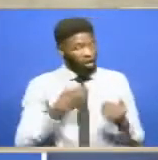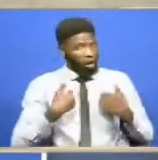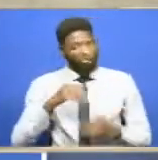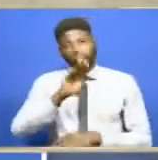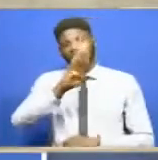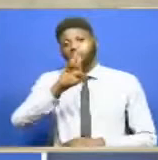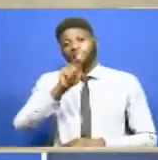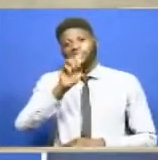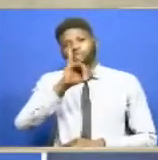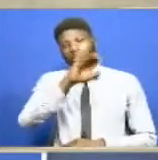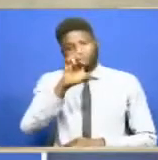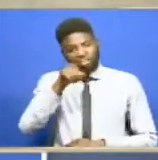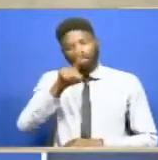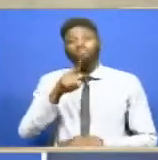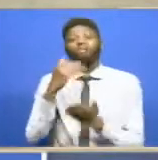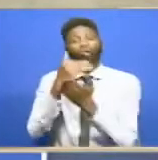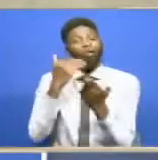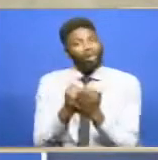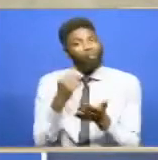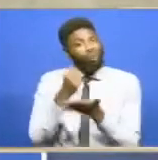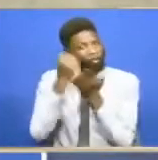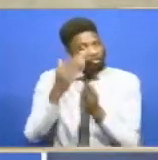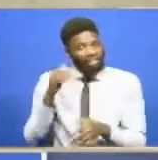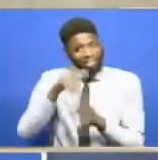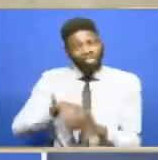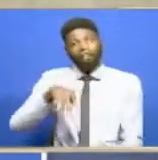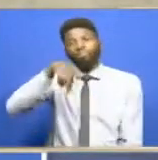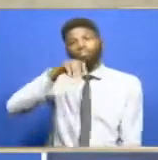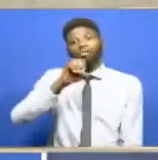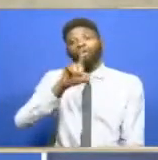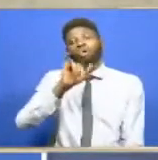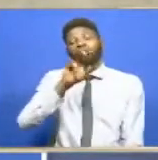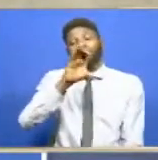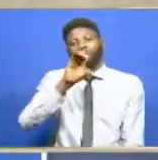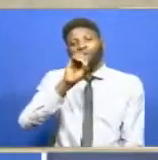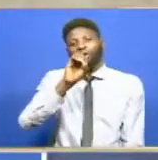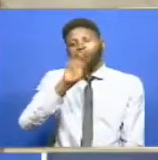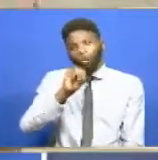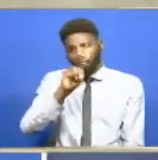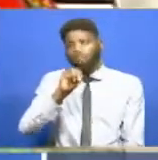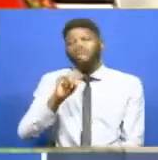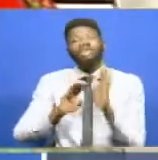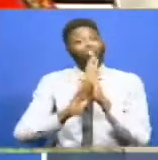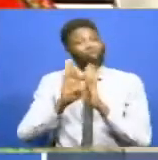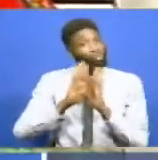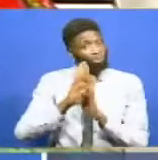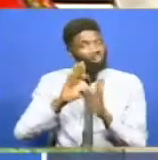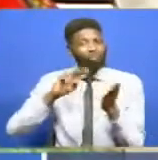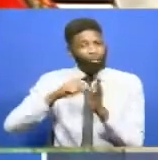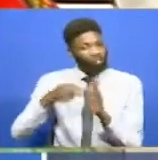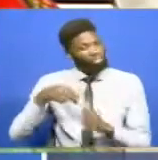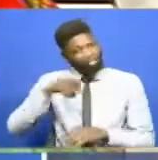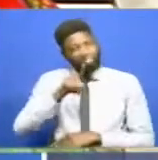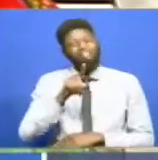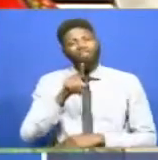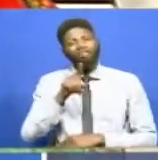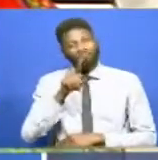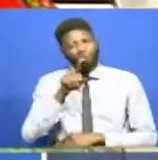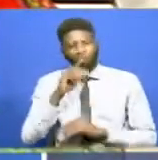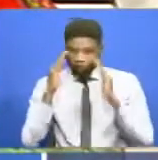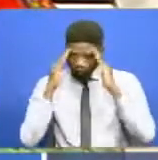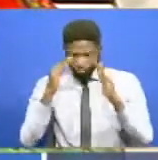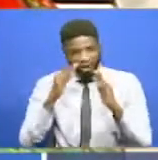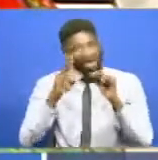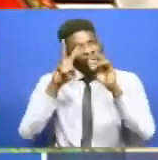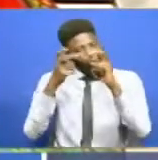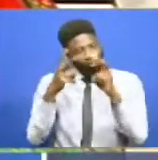the programs officer at Polycom Development Project. I understand you deal with, you respond to some of the issues in slums, especially